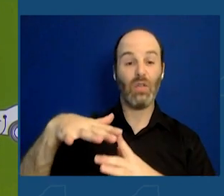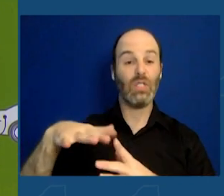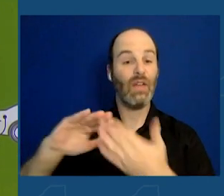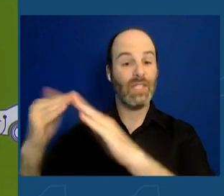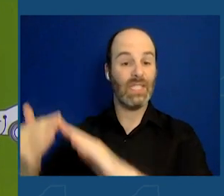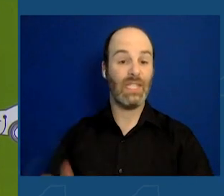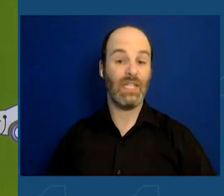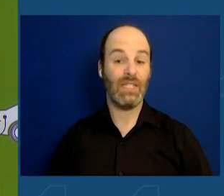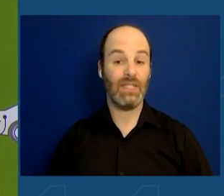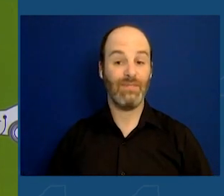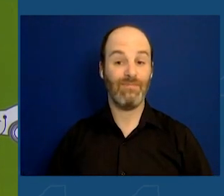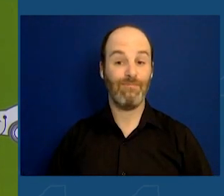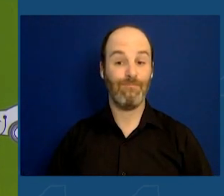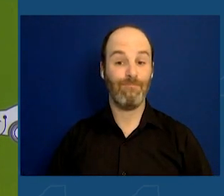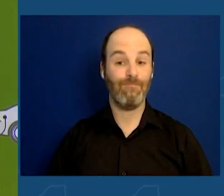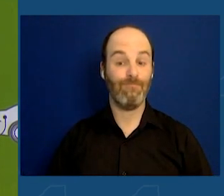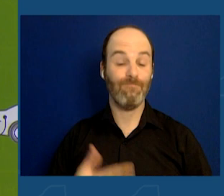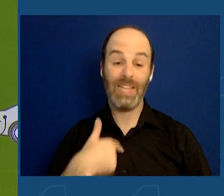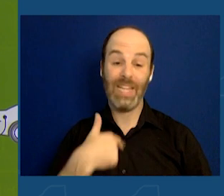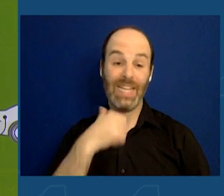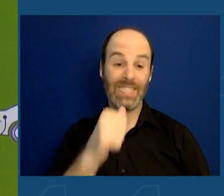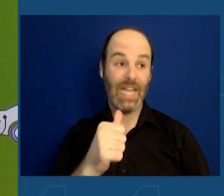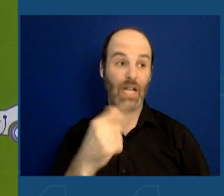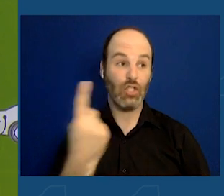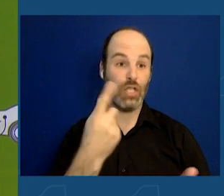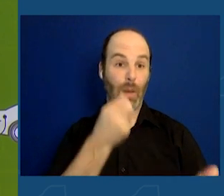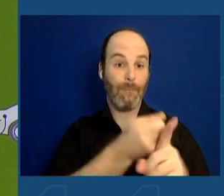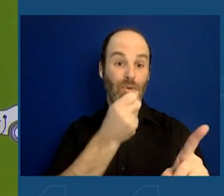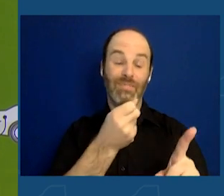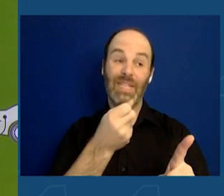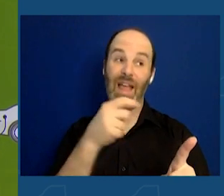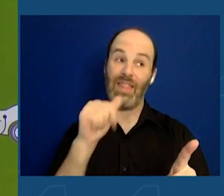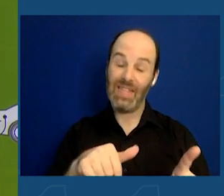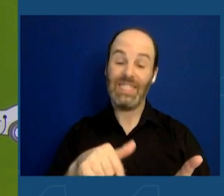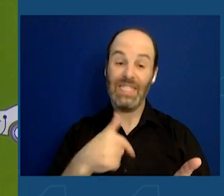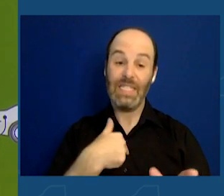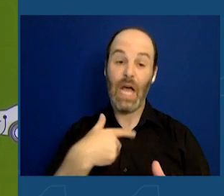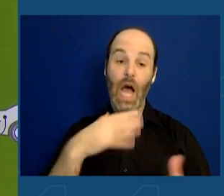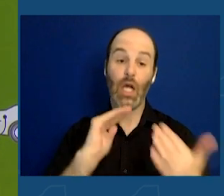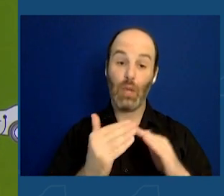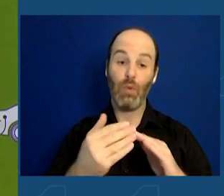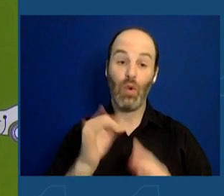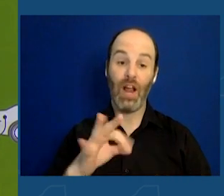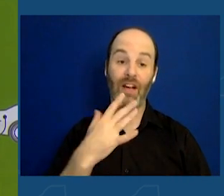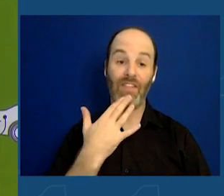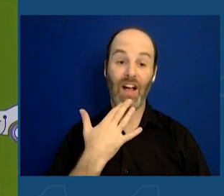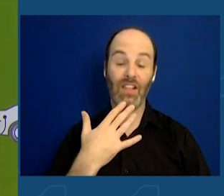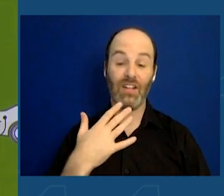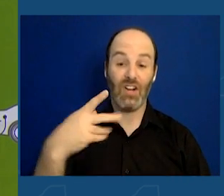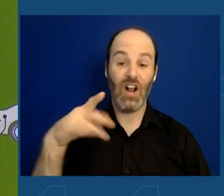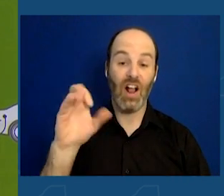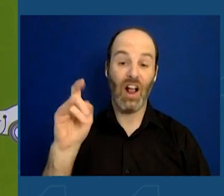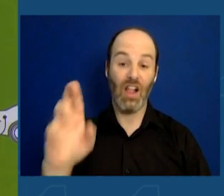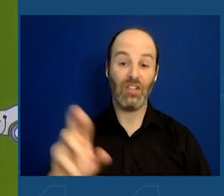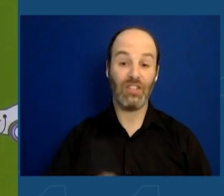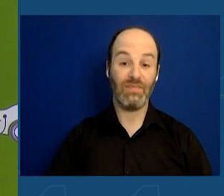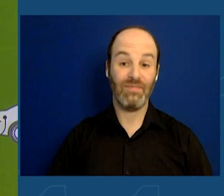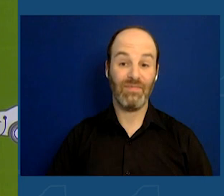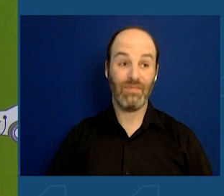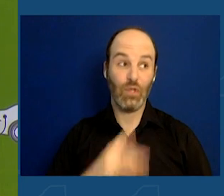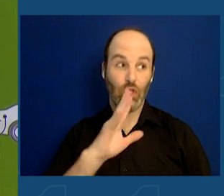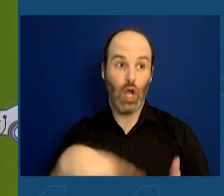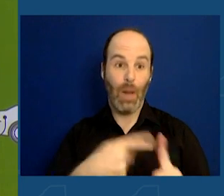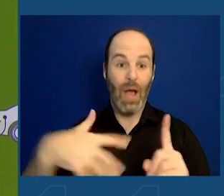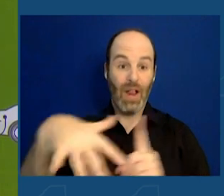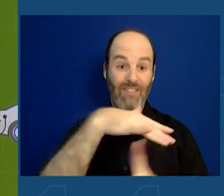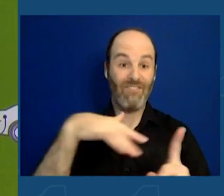that it's not a coincidence that this is a community of color. When we talk about environmental racism, people knew